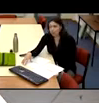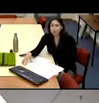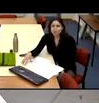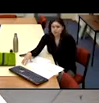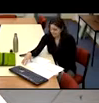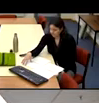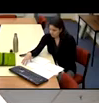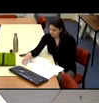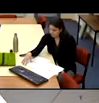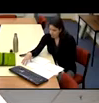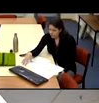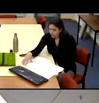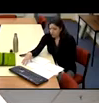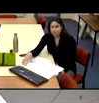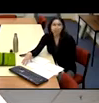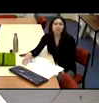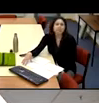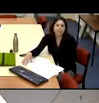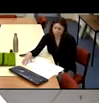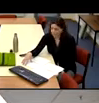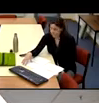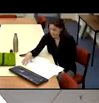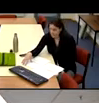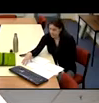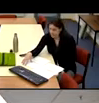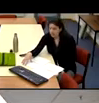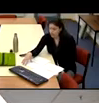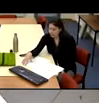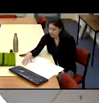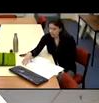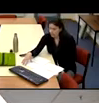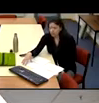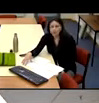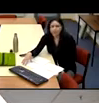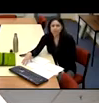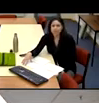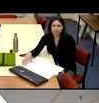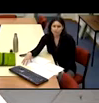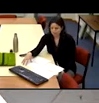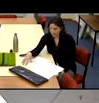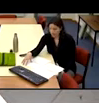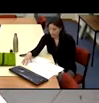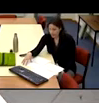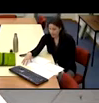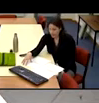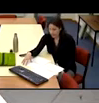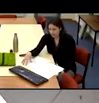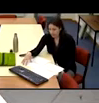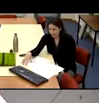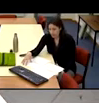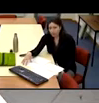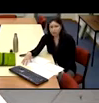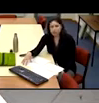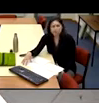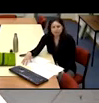are the voices of those who had actually been refugees, who had gone through the experience of displacement and